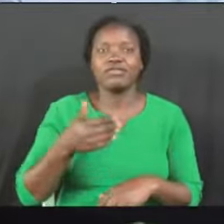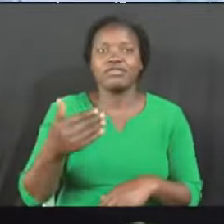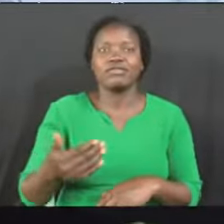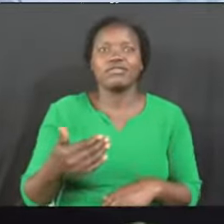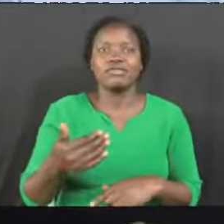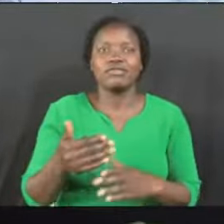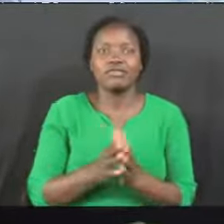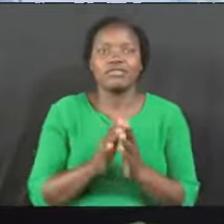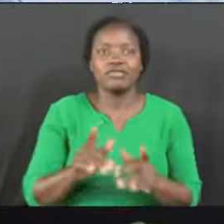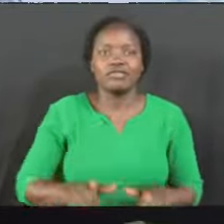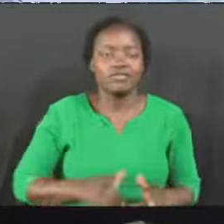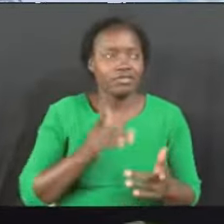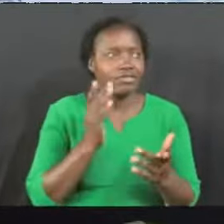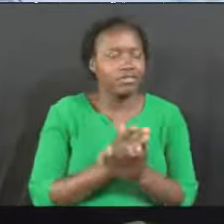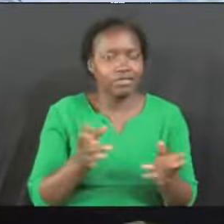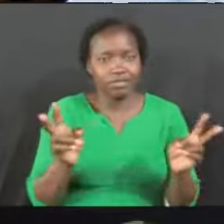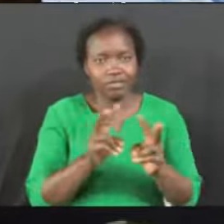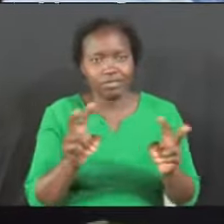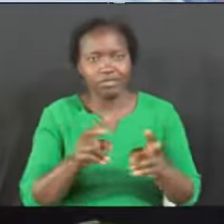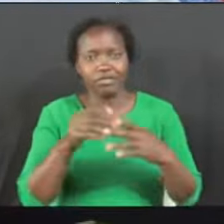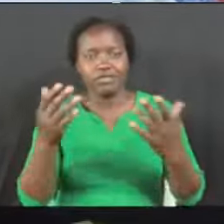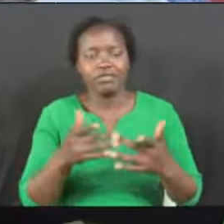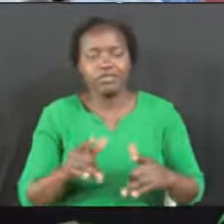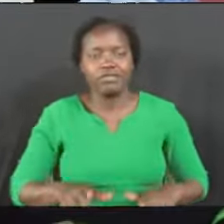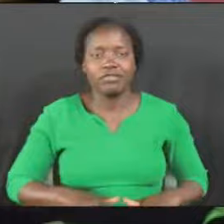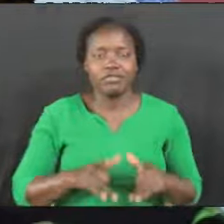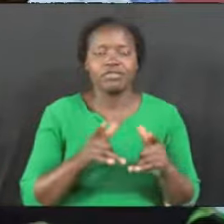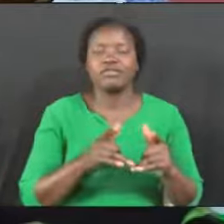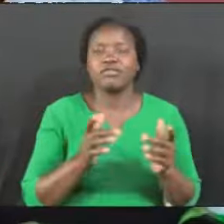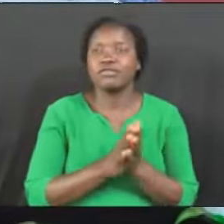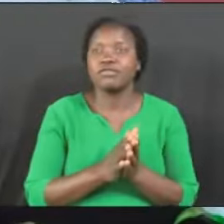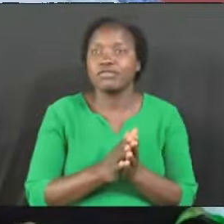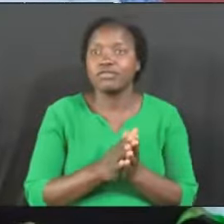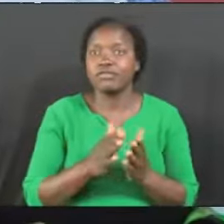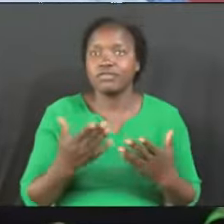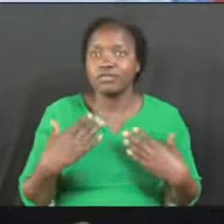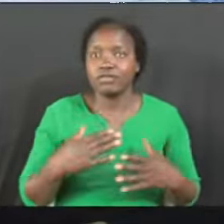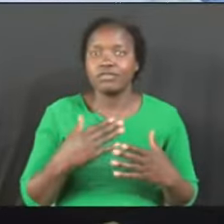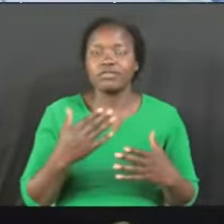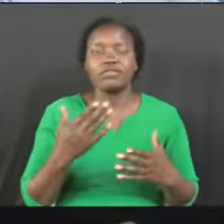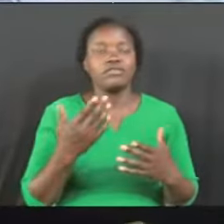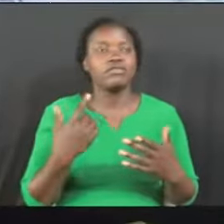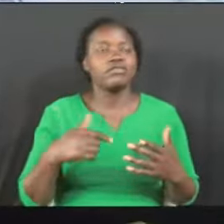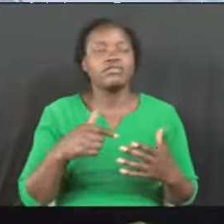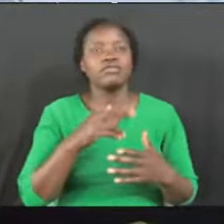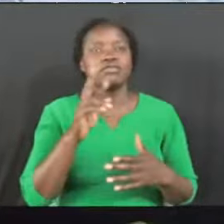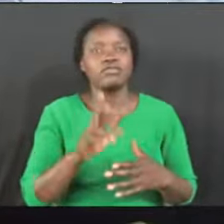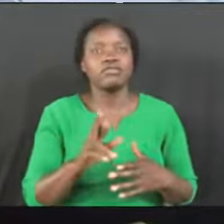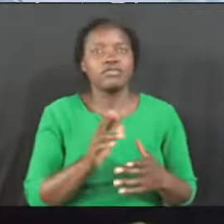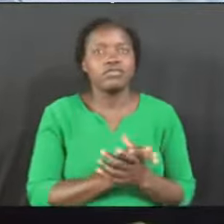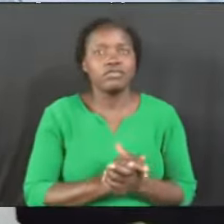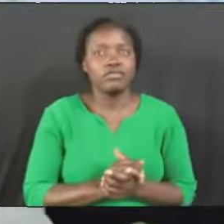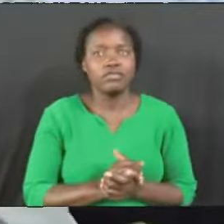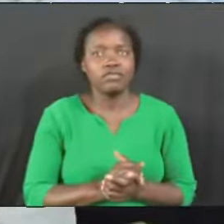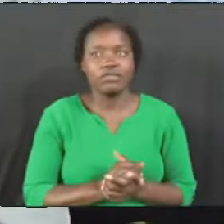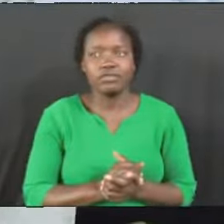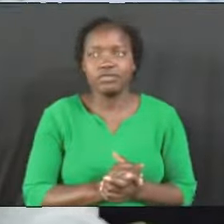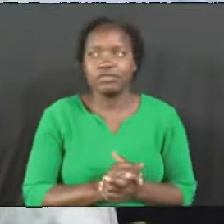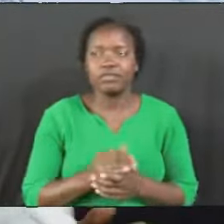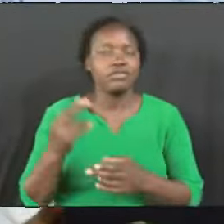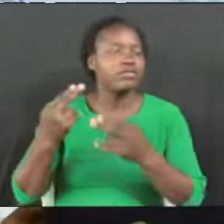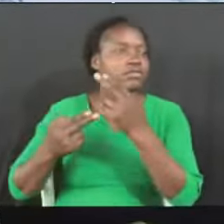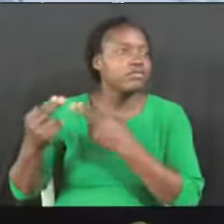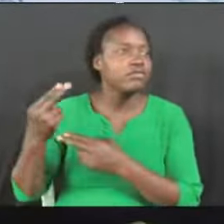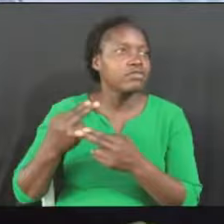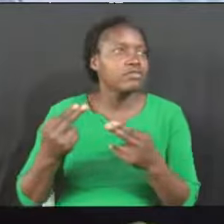a reality check of how weak and feeble we really are. If you look at history or literature, we have